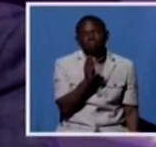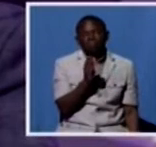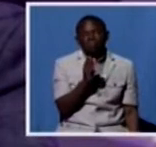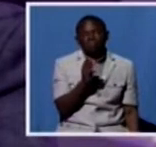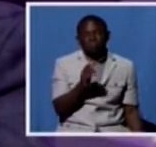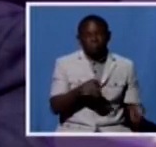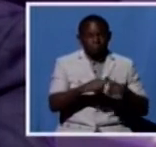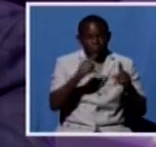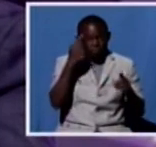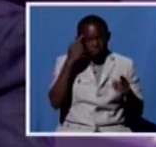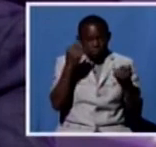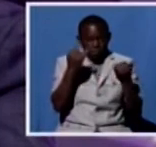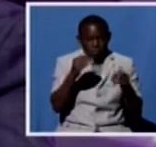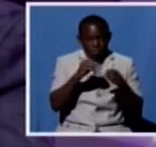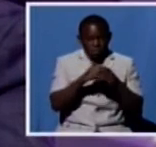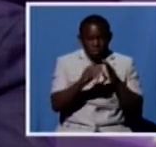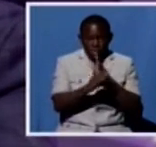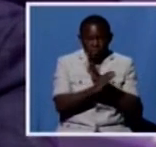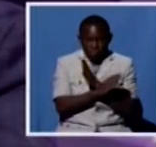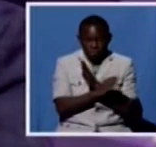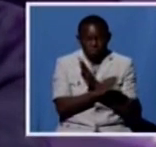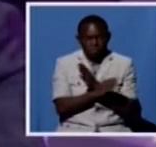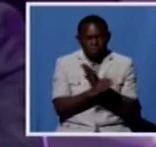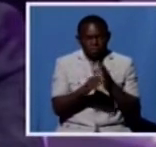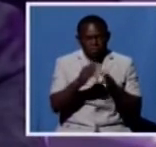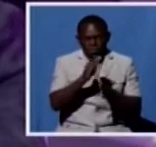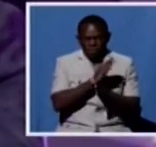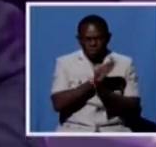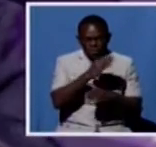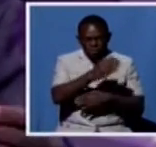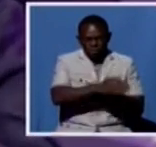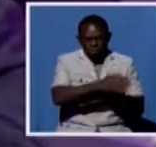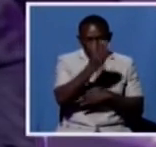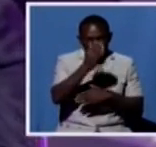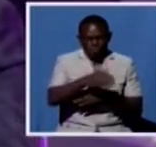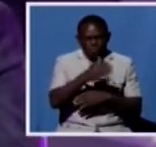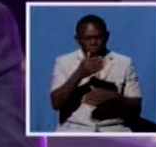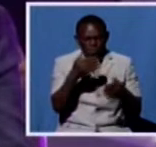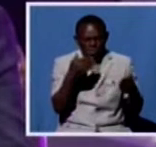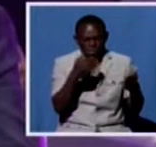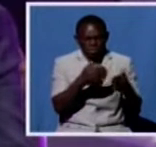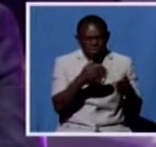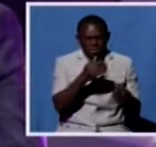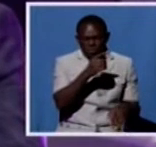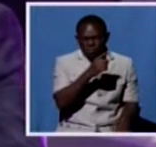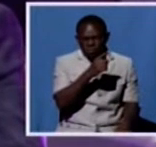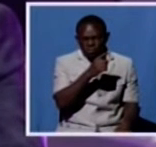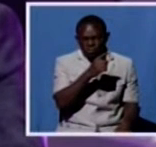these toll gates are not within less than 100 kilometers. If I find that we have